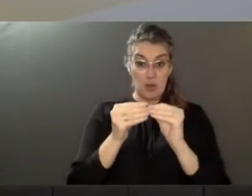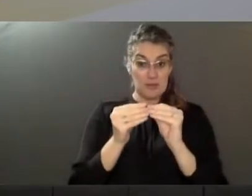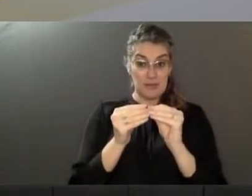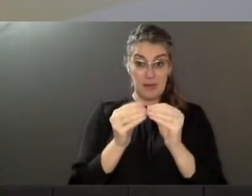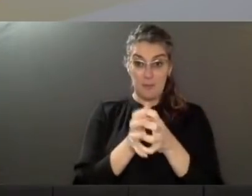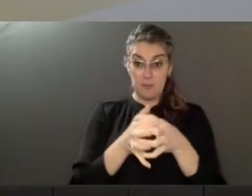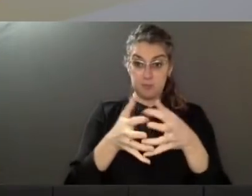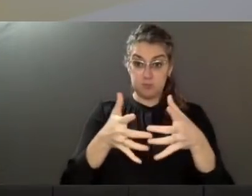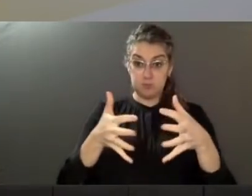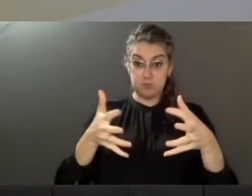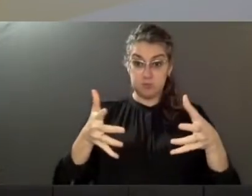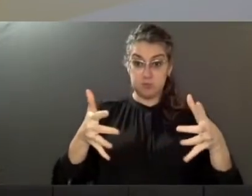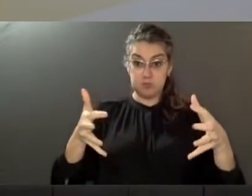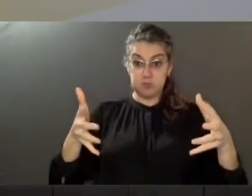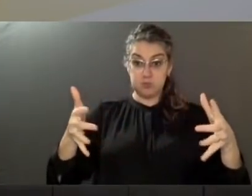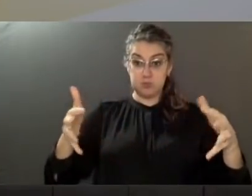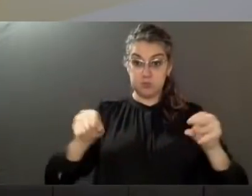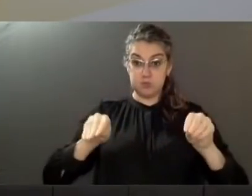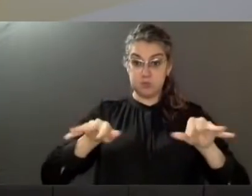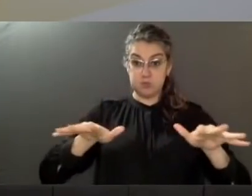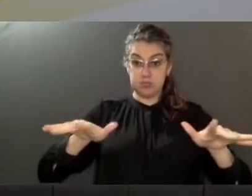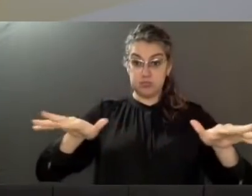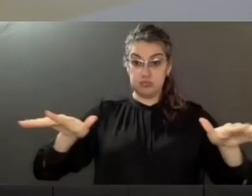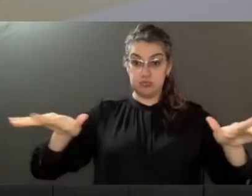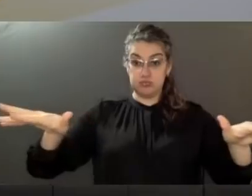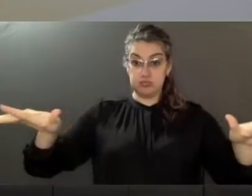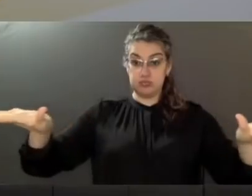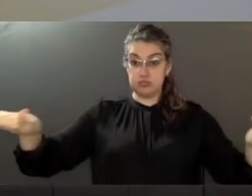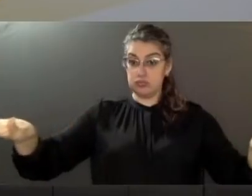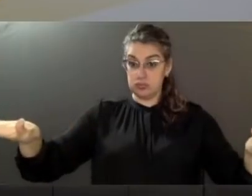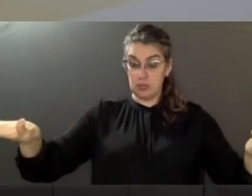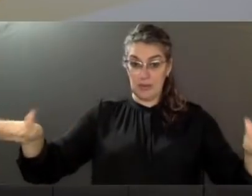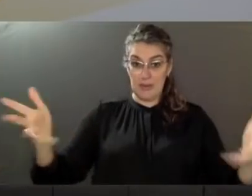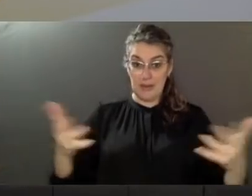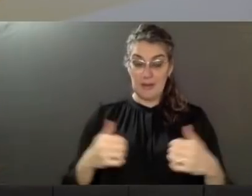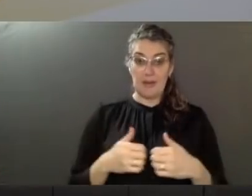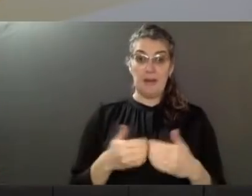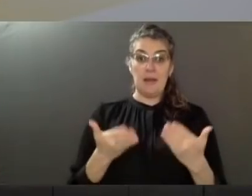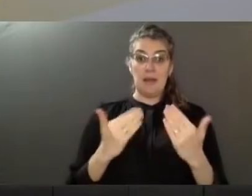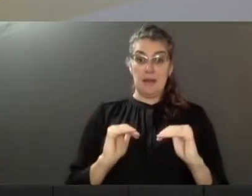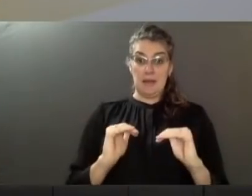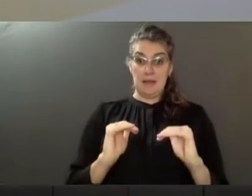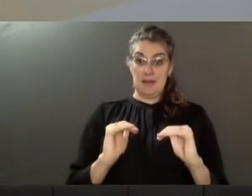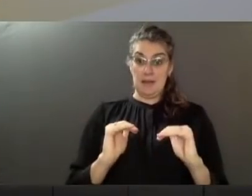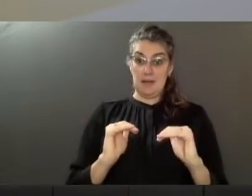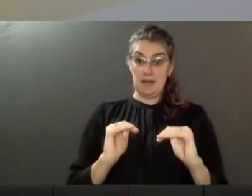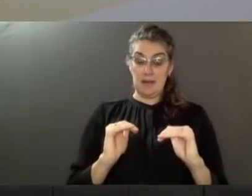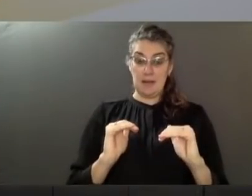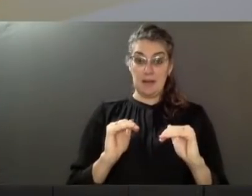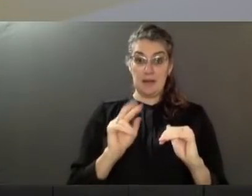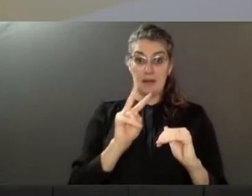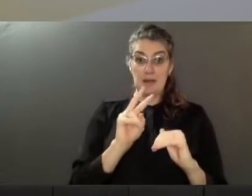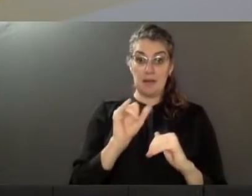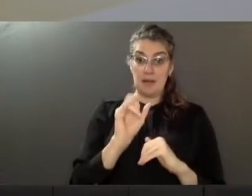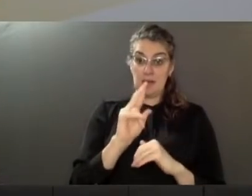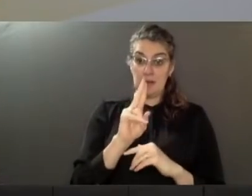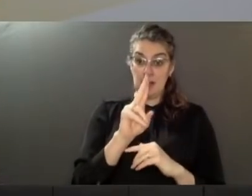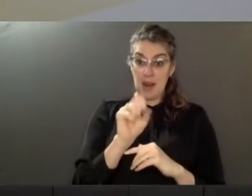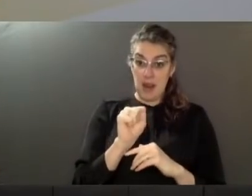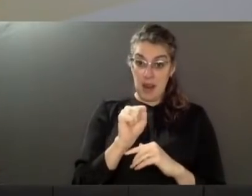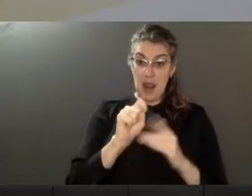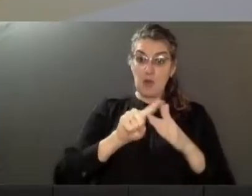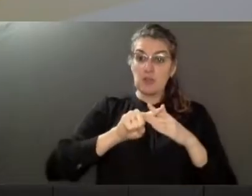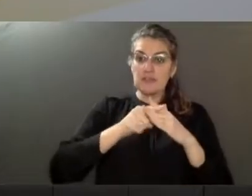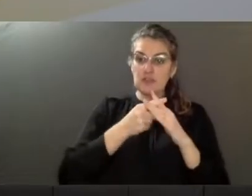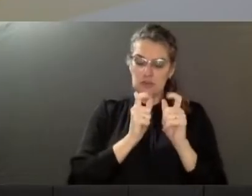that firsthand in Canada and the United States. Secondly, the virus is evolving, with a number of variants and mutations emerging